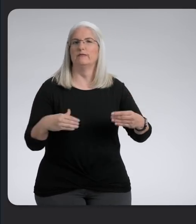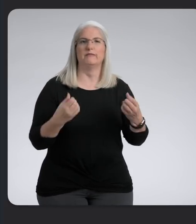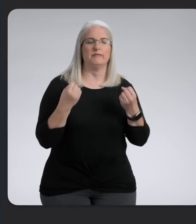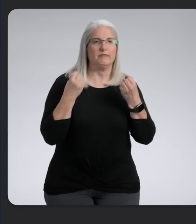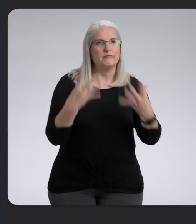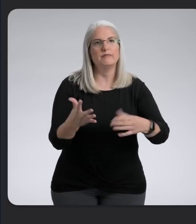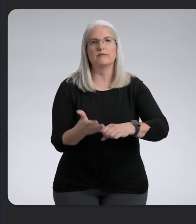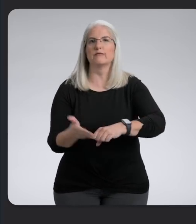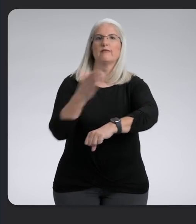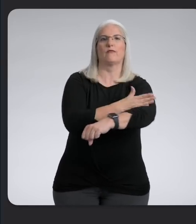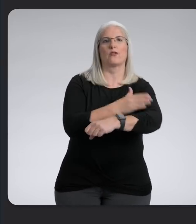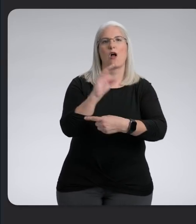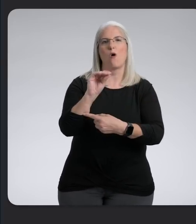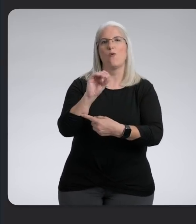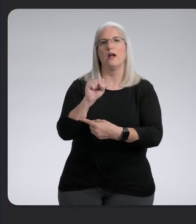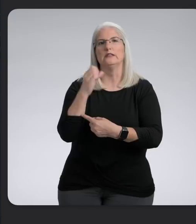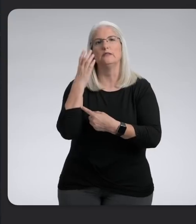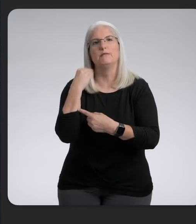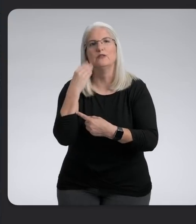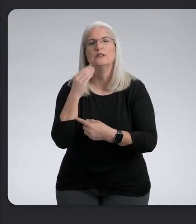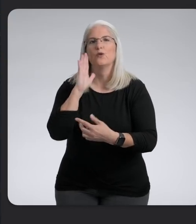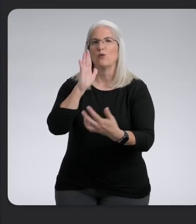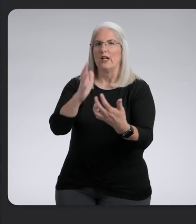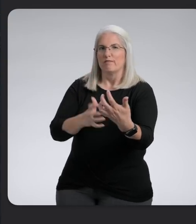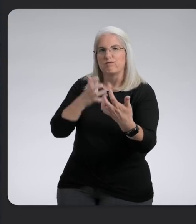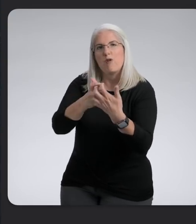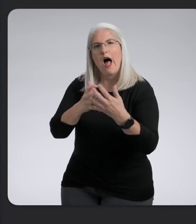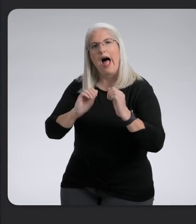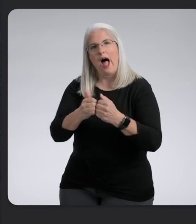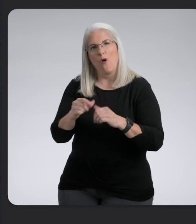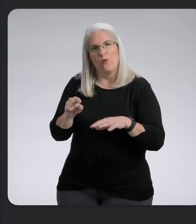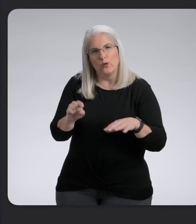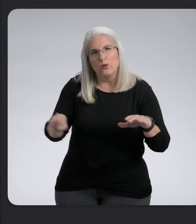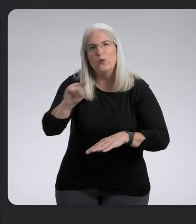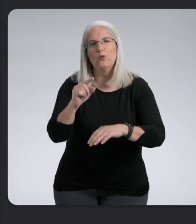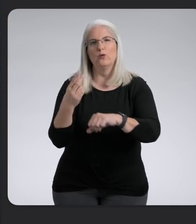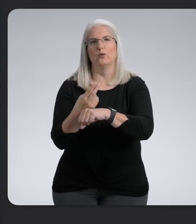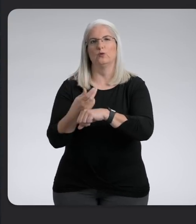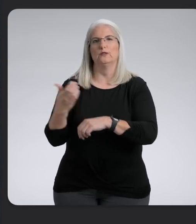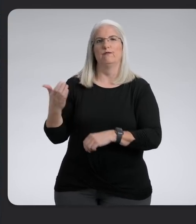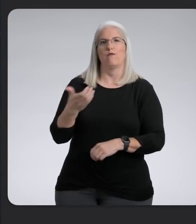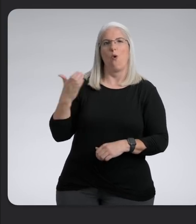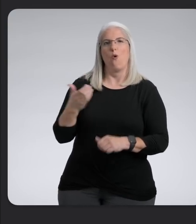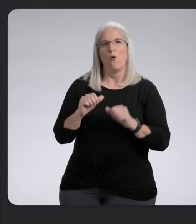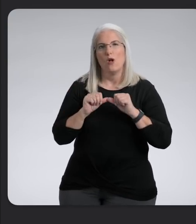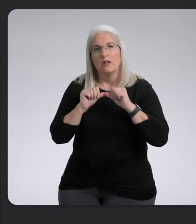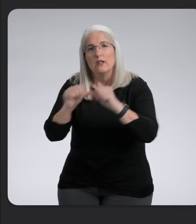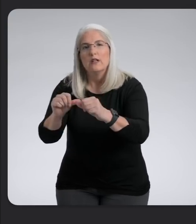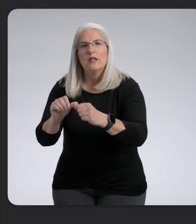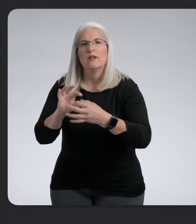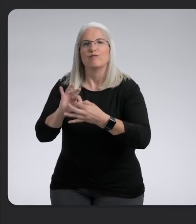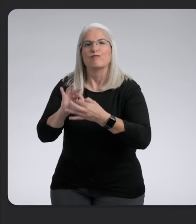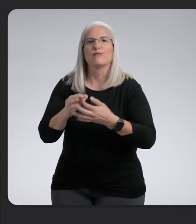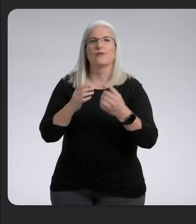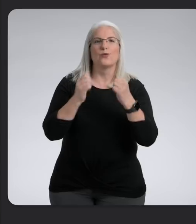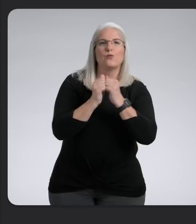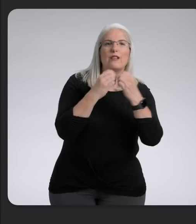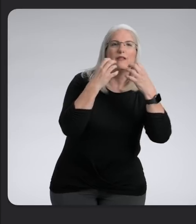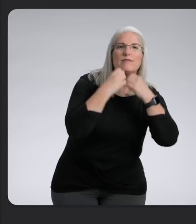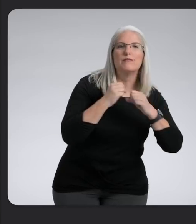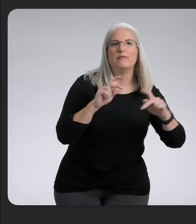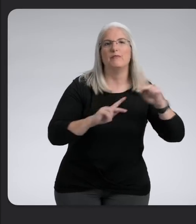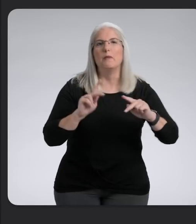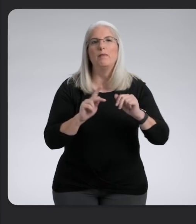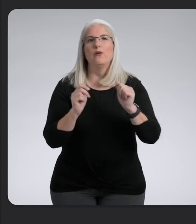and complement the way you use iPhone. Whether it's staying connected with those who matter to you most, finding the space to